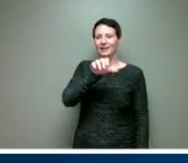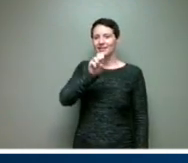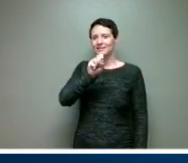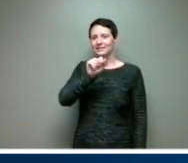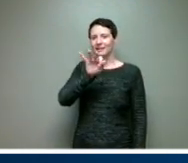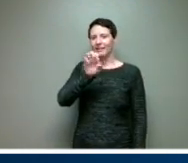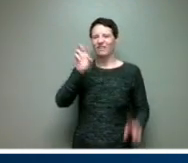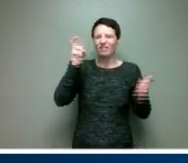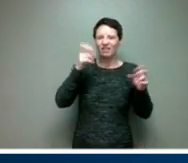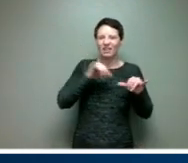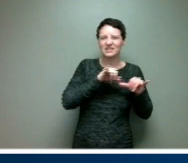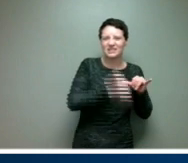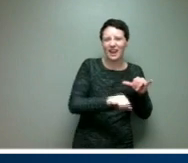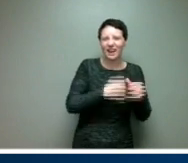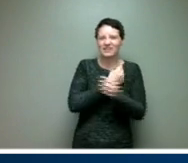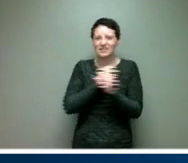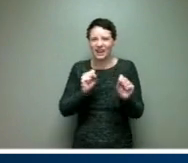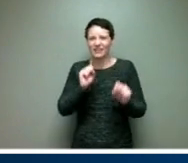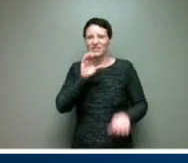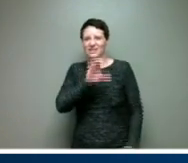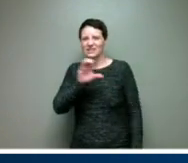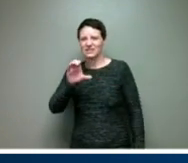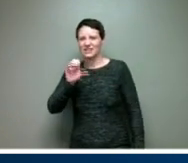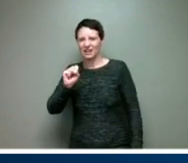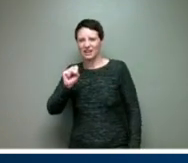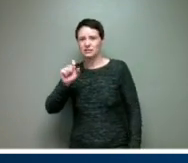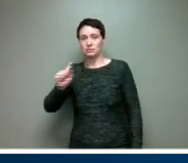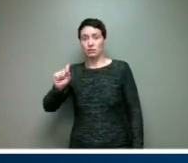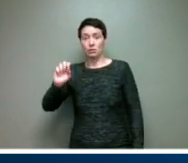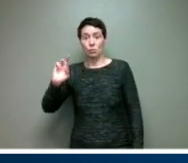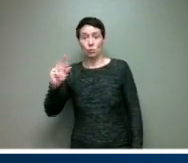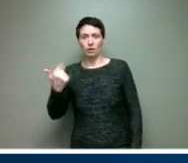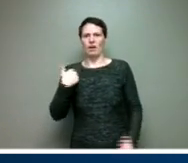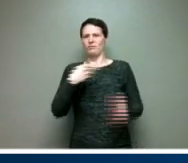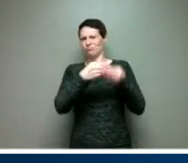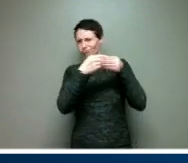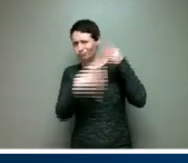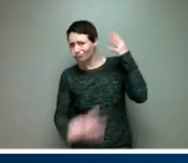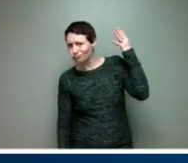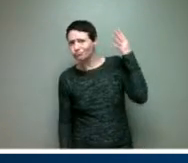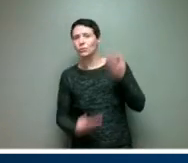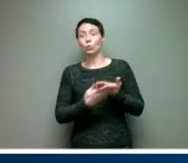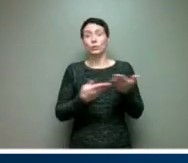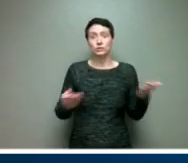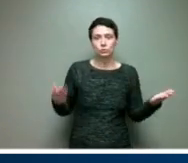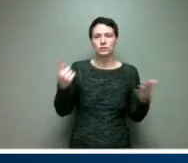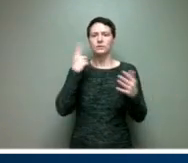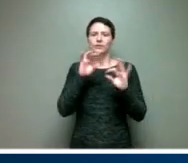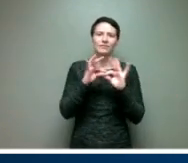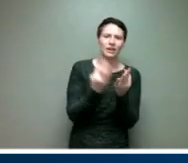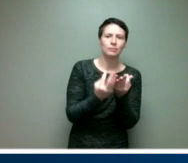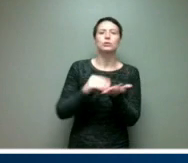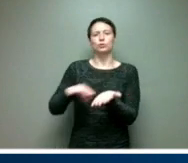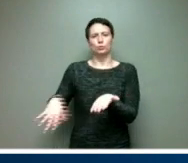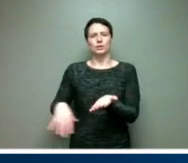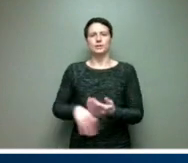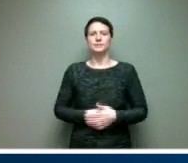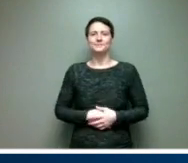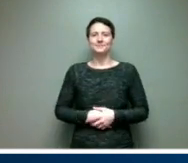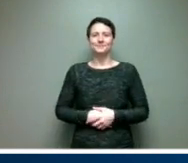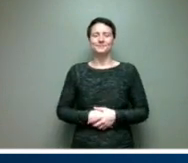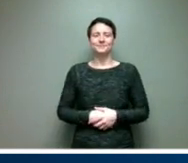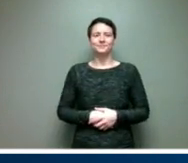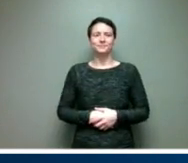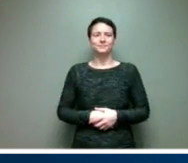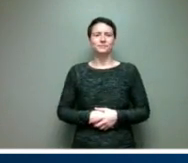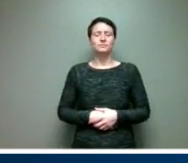staysafeccs.org, we have all of these resources for our families and for our students right on the website. And to our families, we know